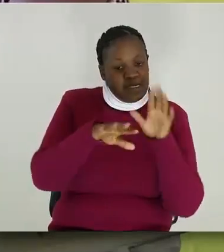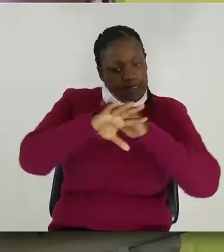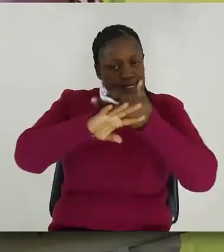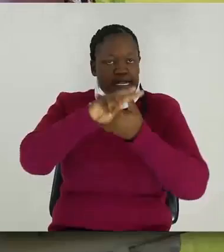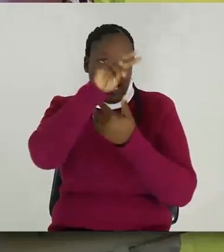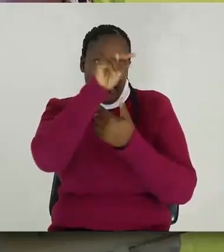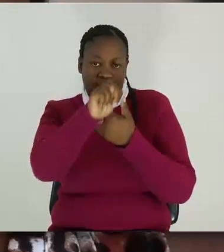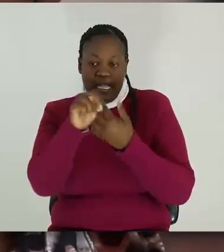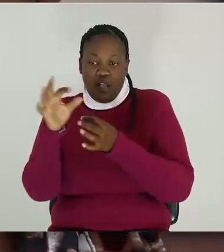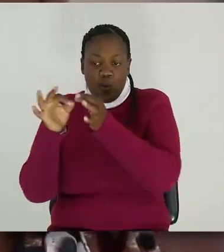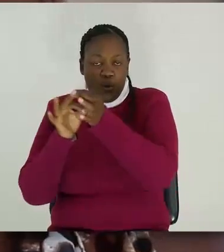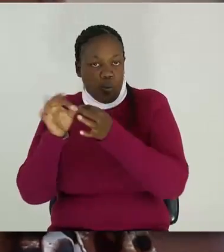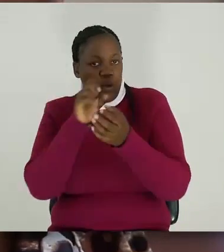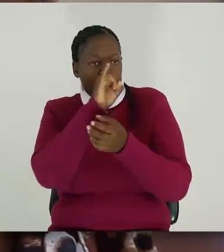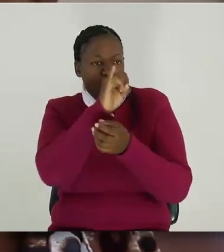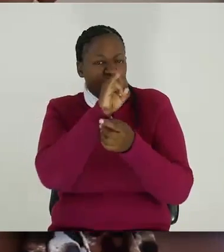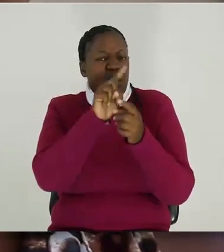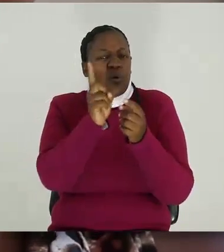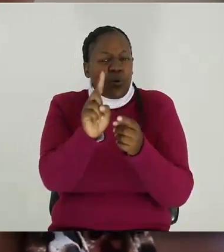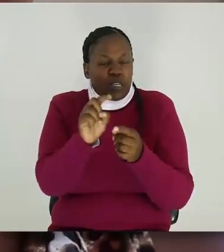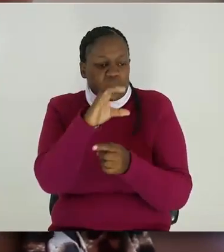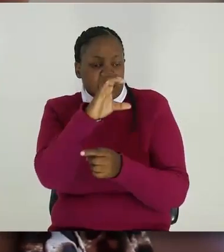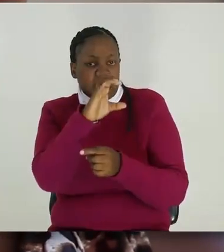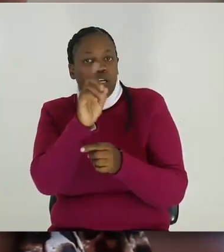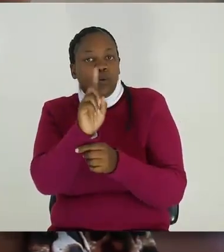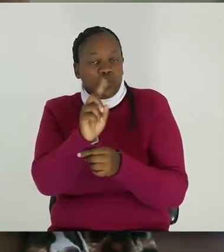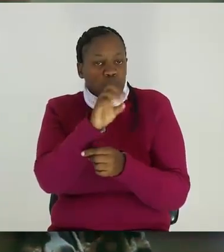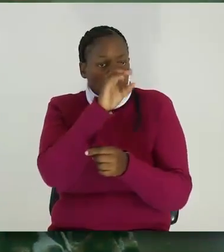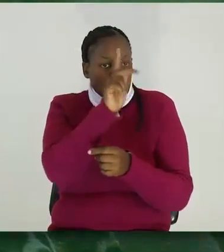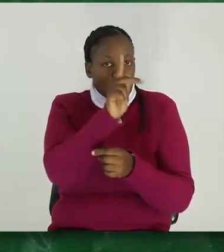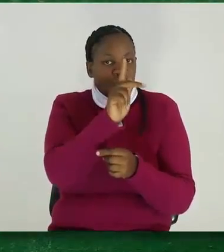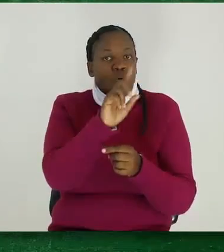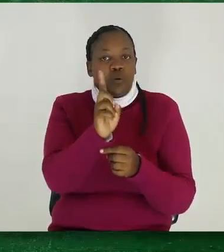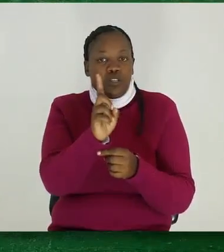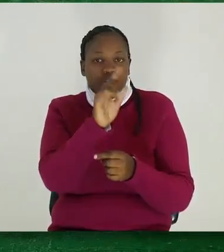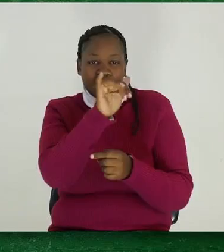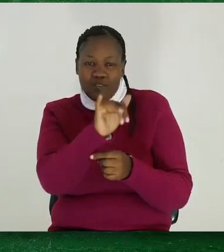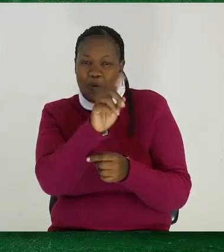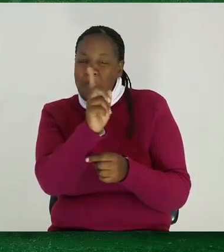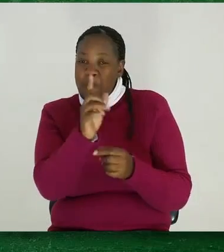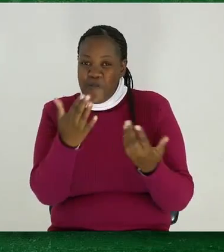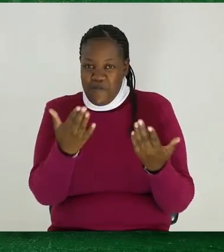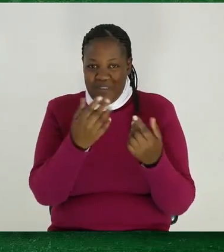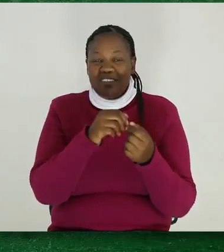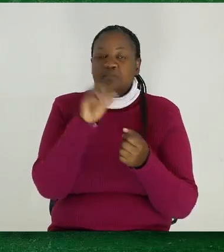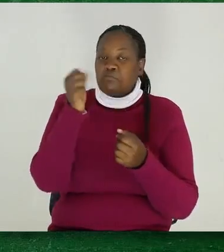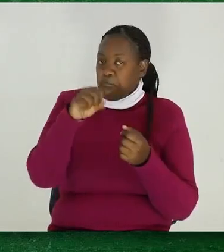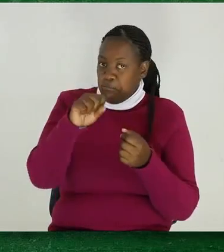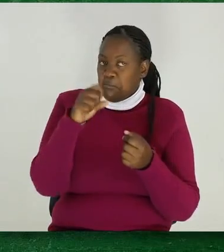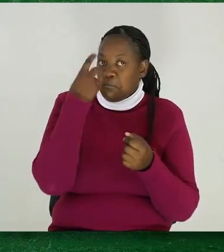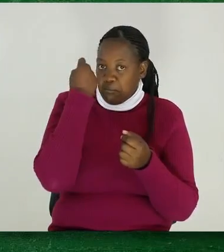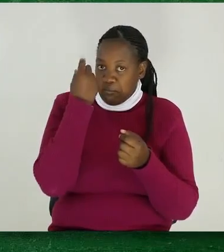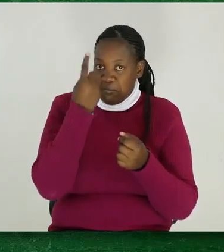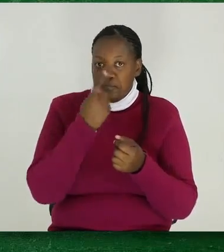Okay, like this. This time you can have any number of words in a line, okay? So, Nicky boy.